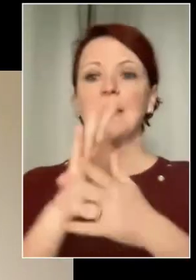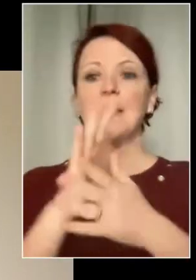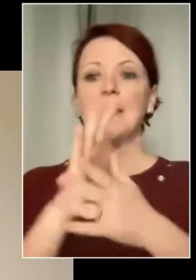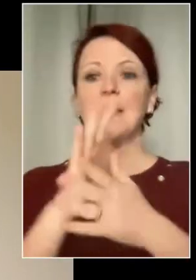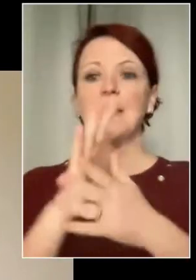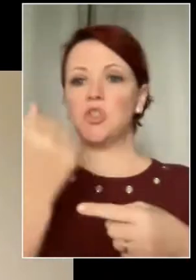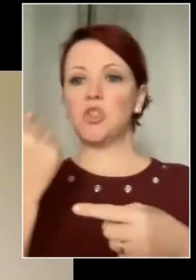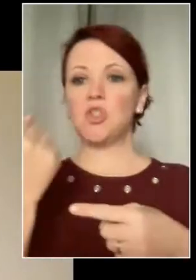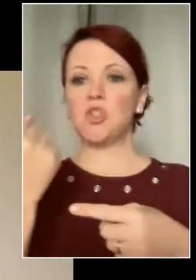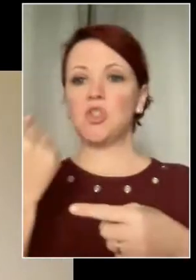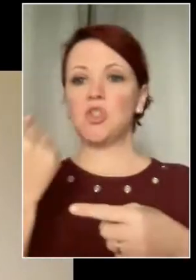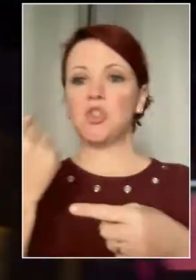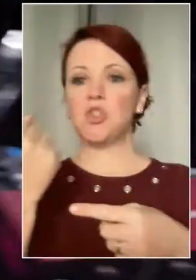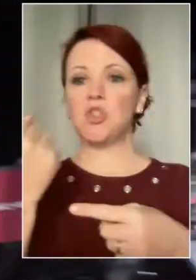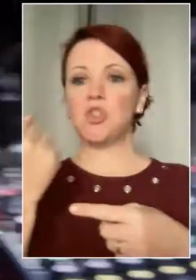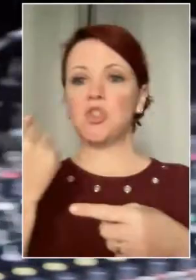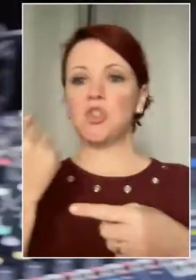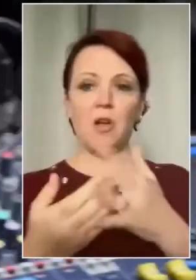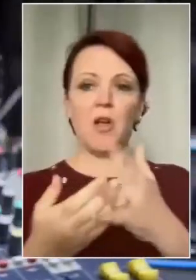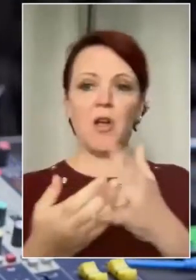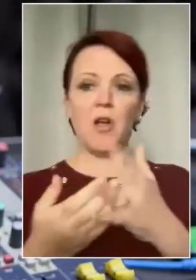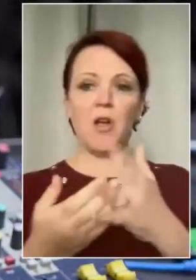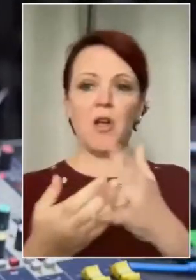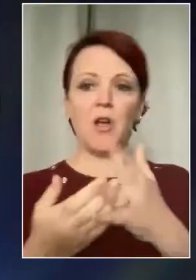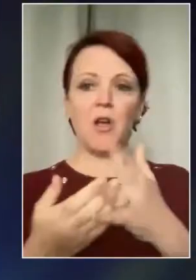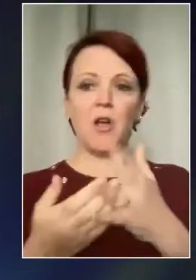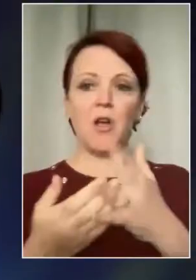employees for the future as well.